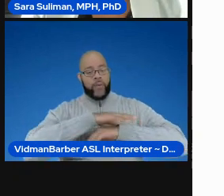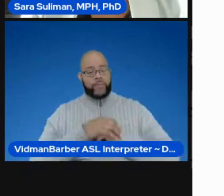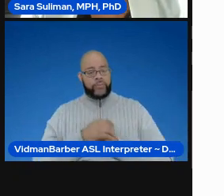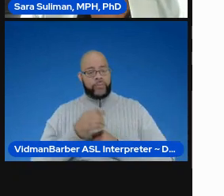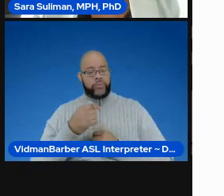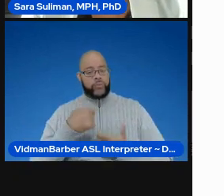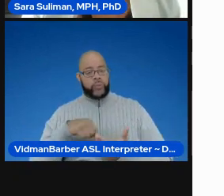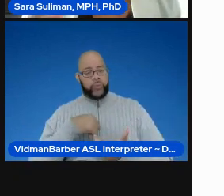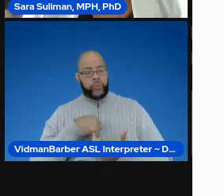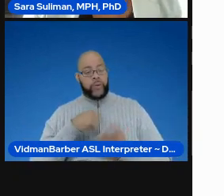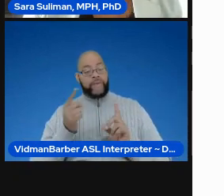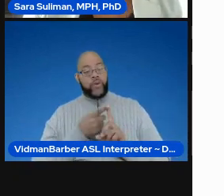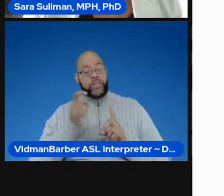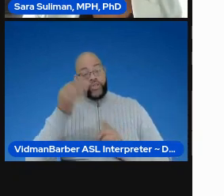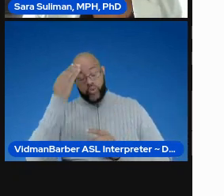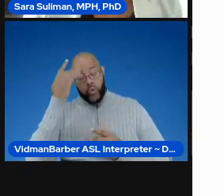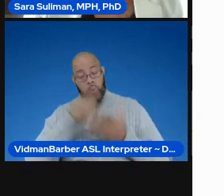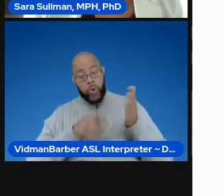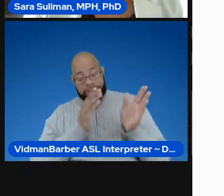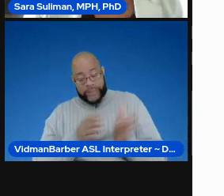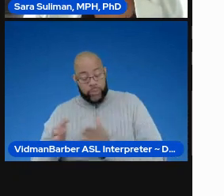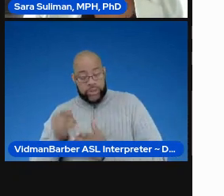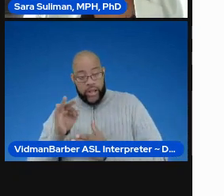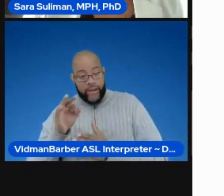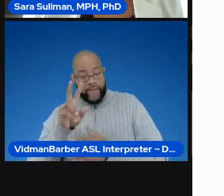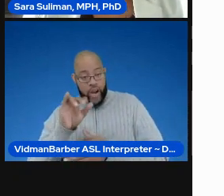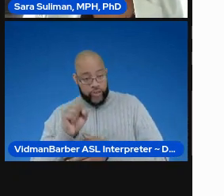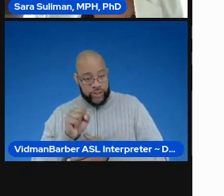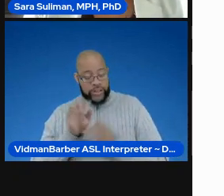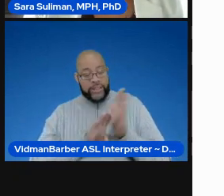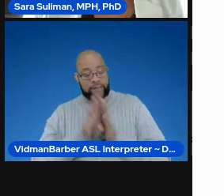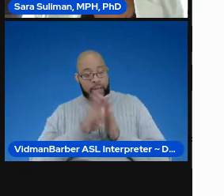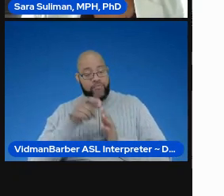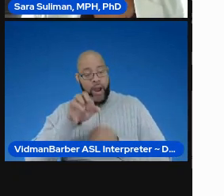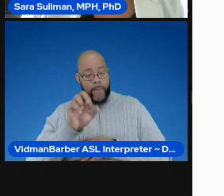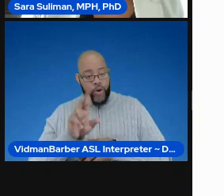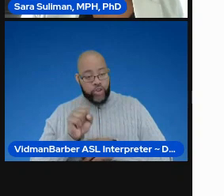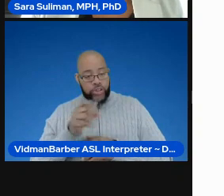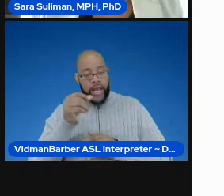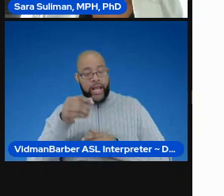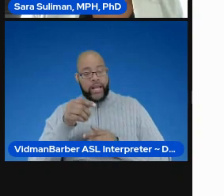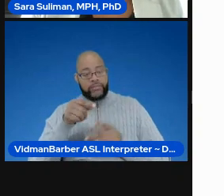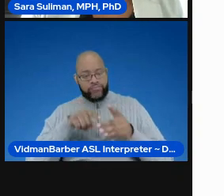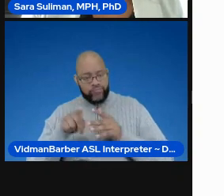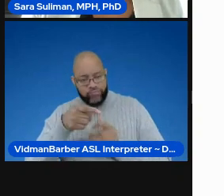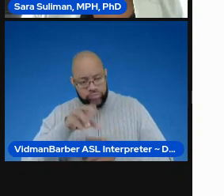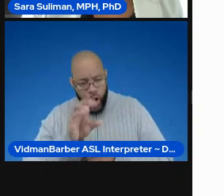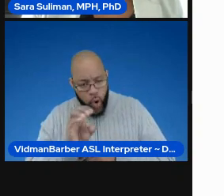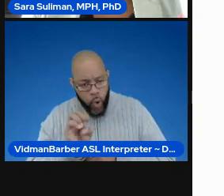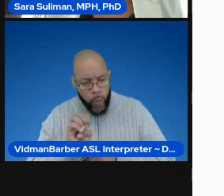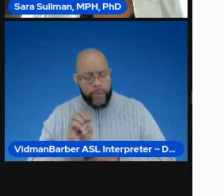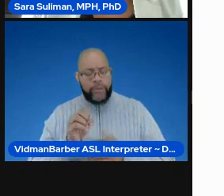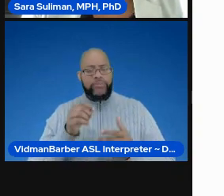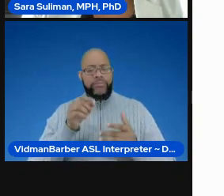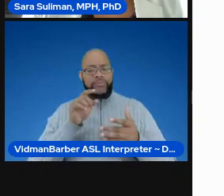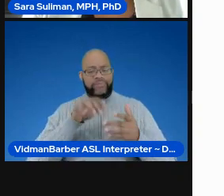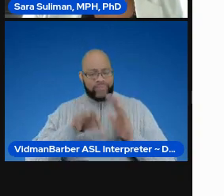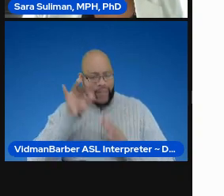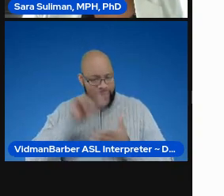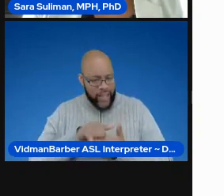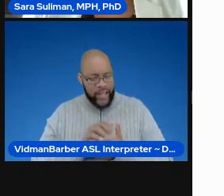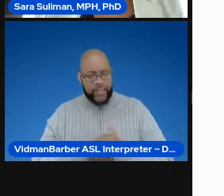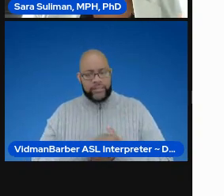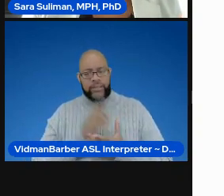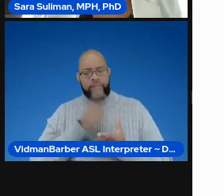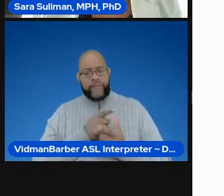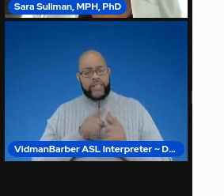need to, first of all, know what the sequence is of the virus, develop primers and probes, verify the accuracy of these primers and probes, and then